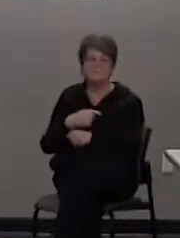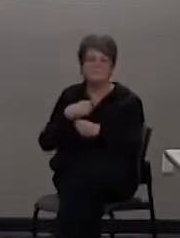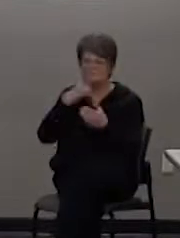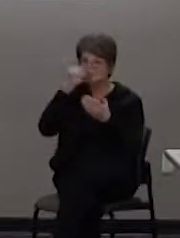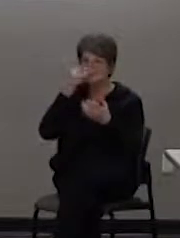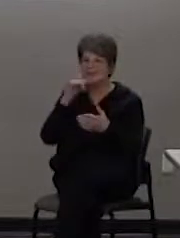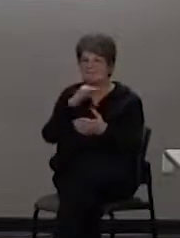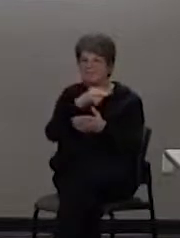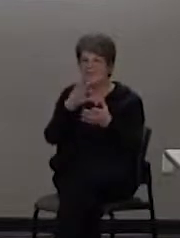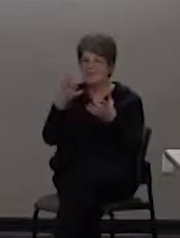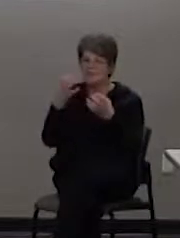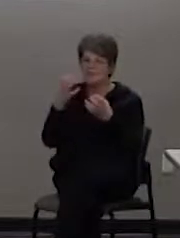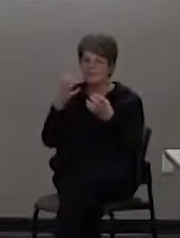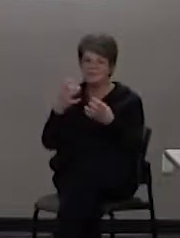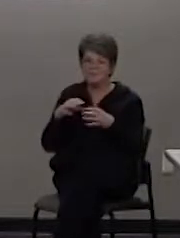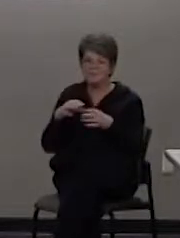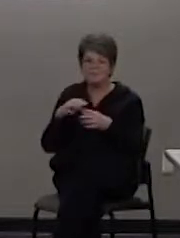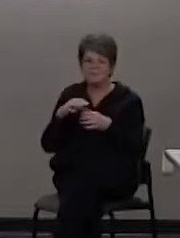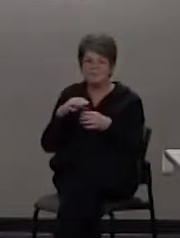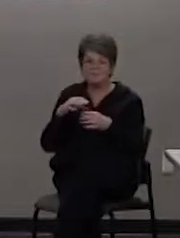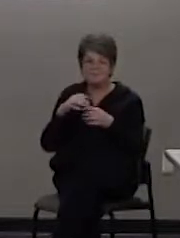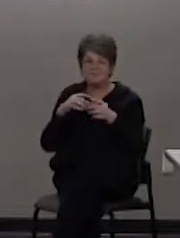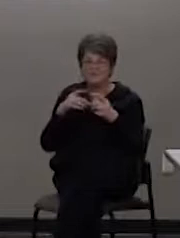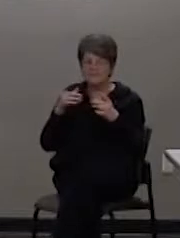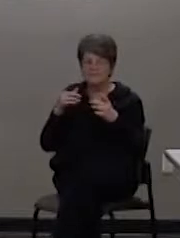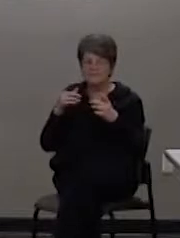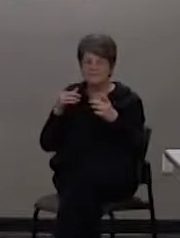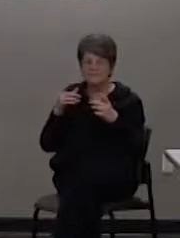I don't care if he's the guy who wants to take it from the guy that is working on it.